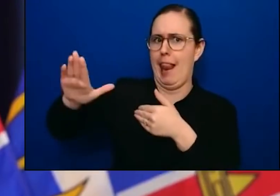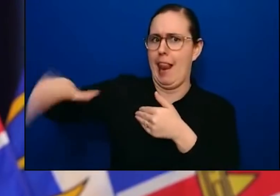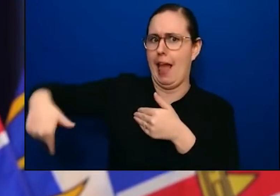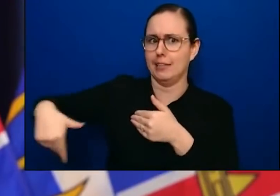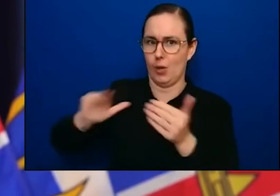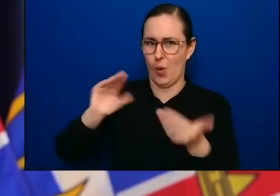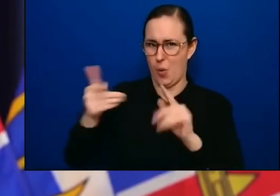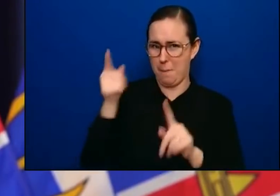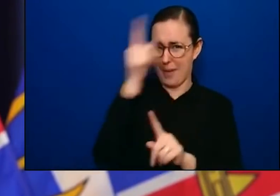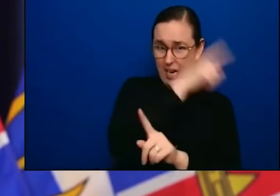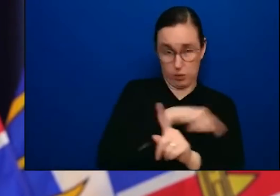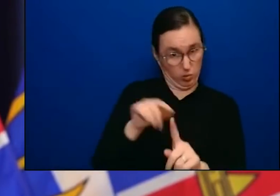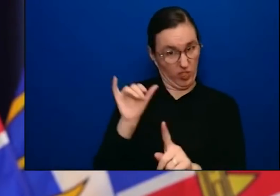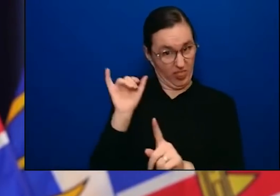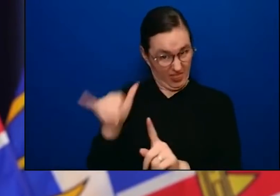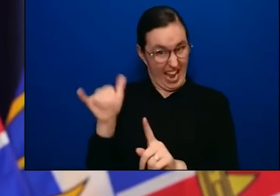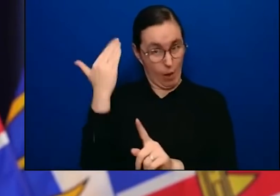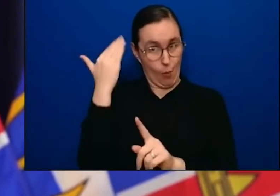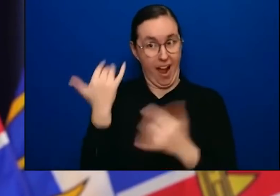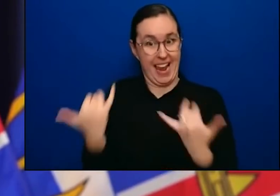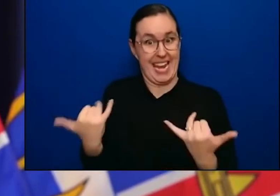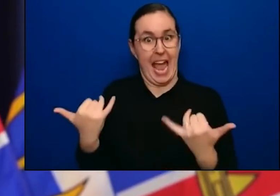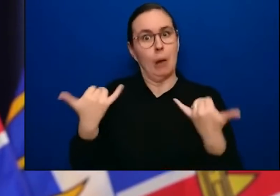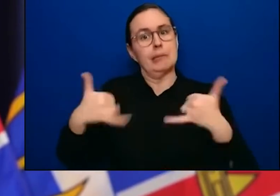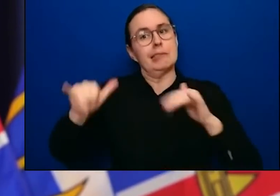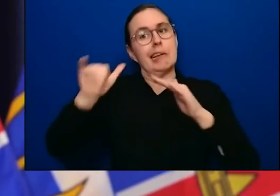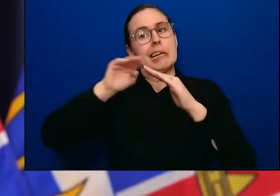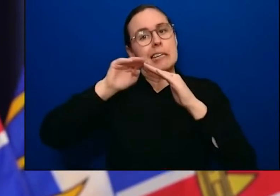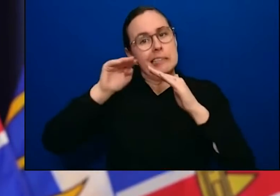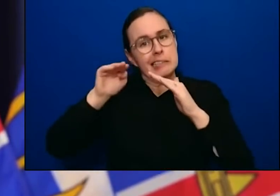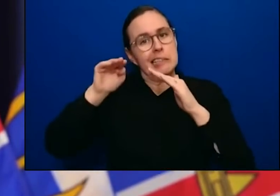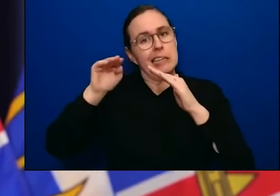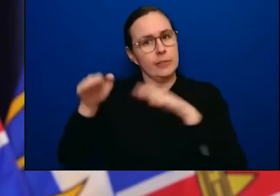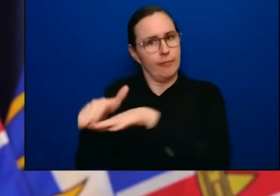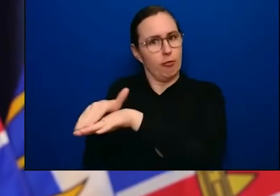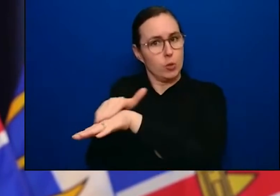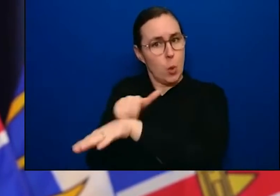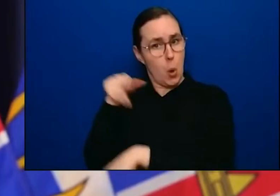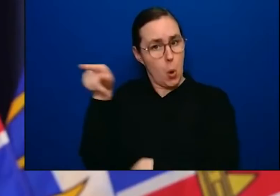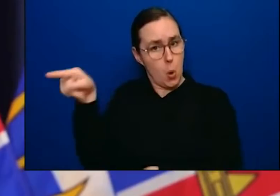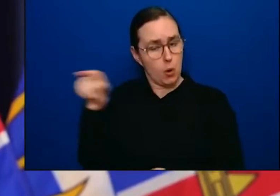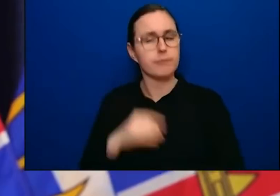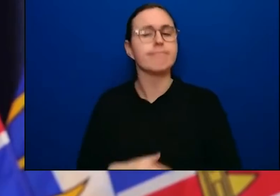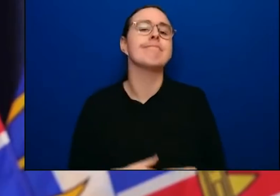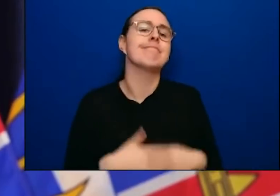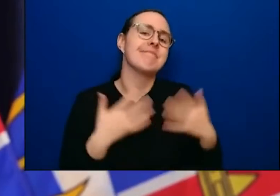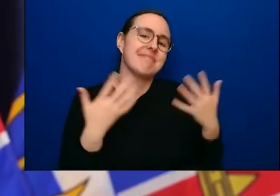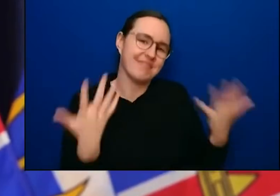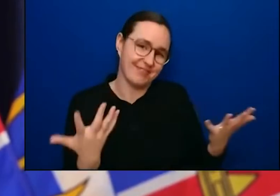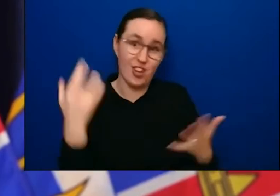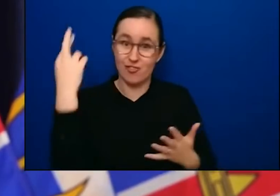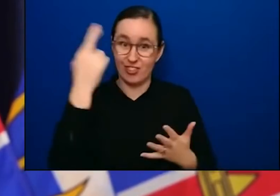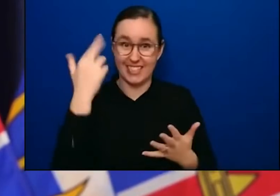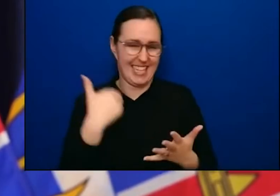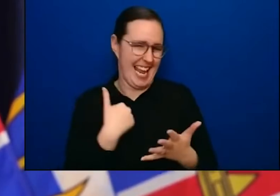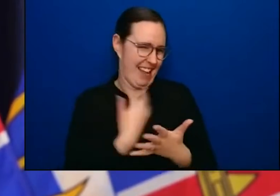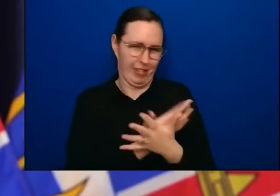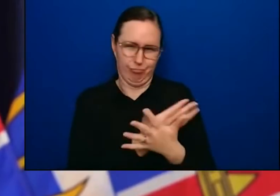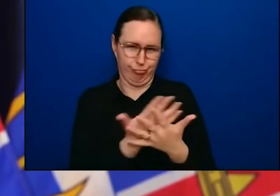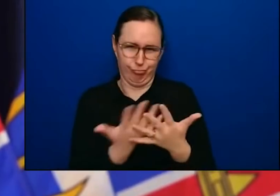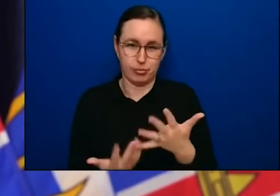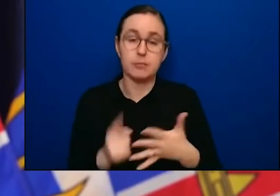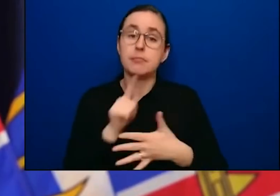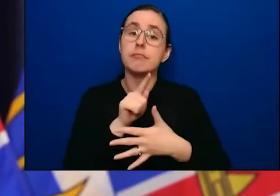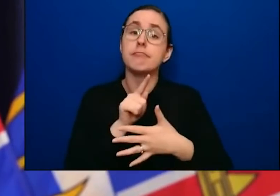and it was a bit later that we saw the Omicron surge. But it also reflects the fact that in a number